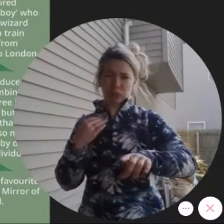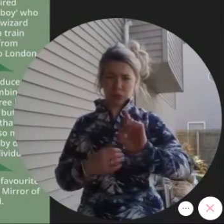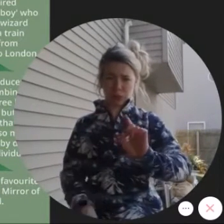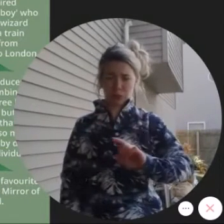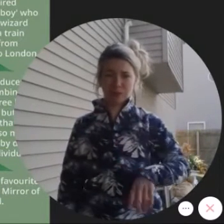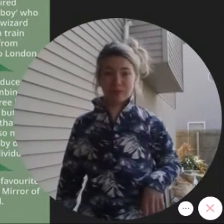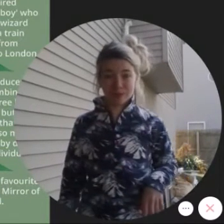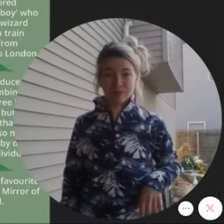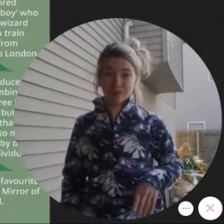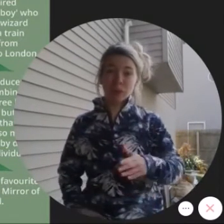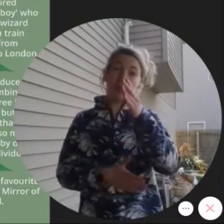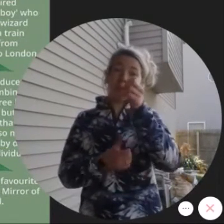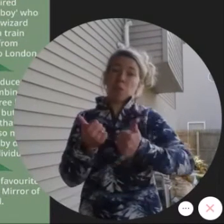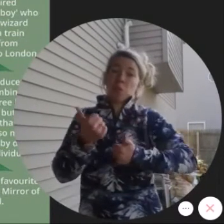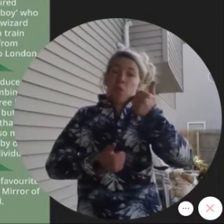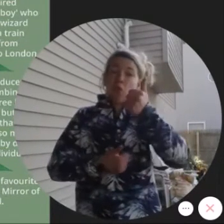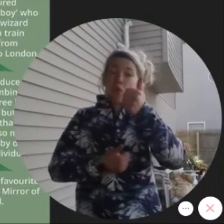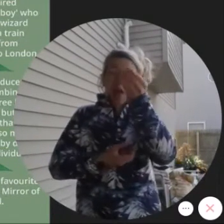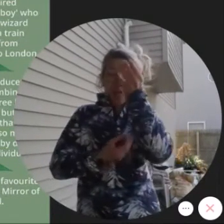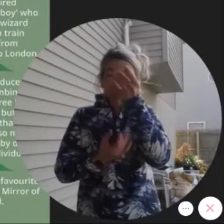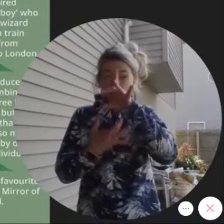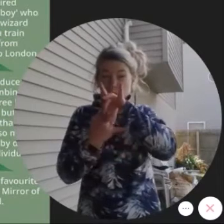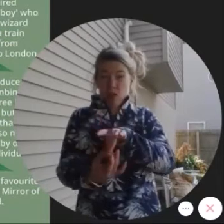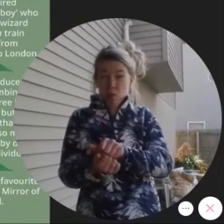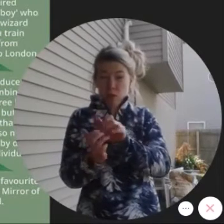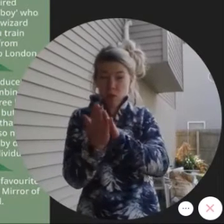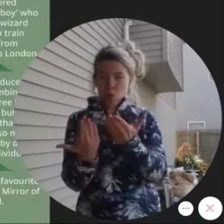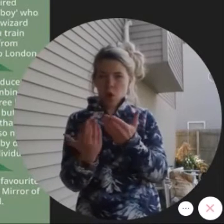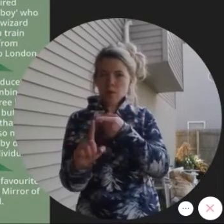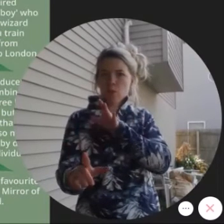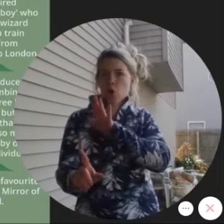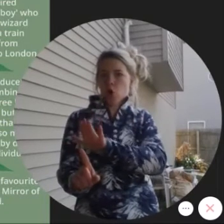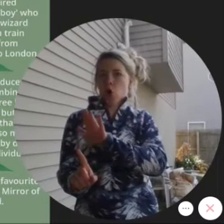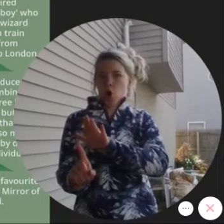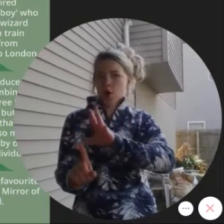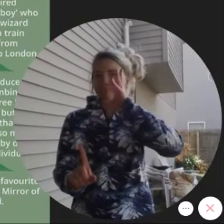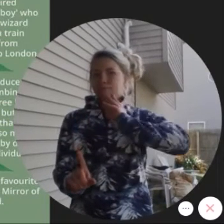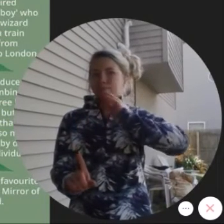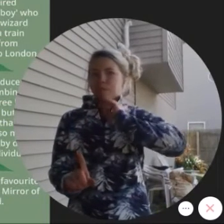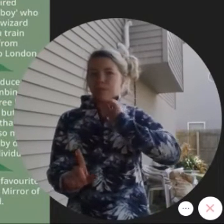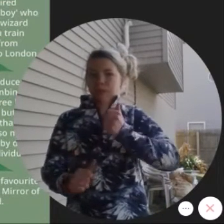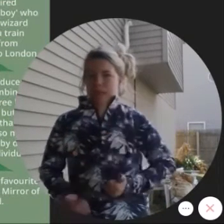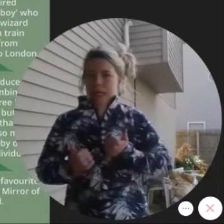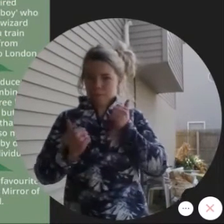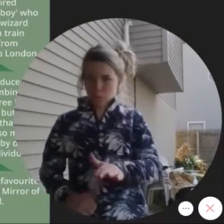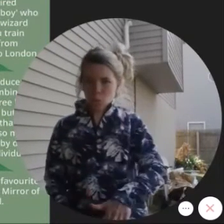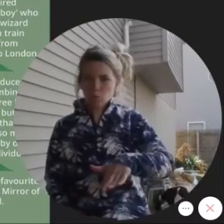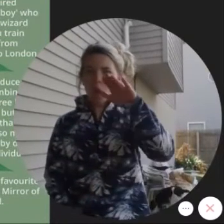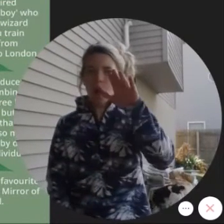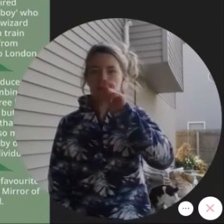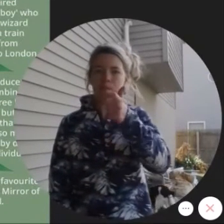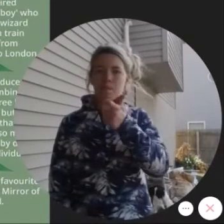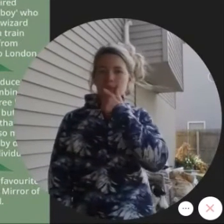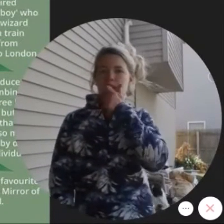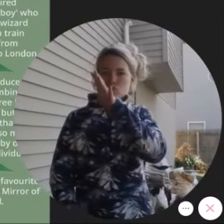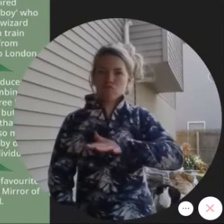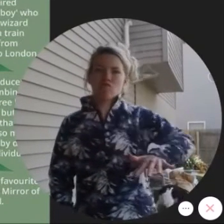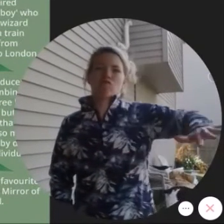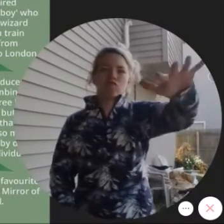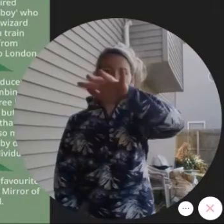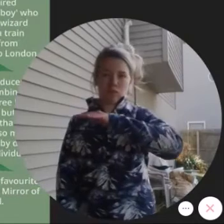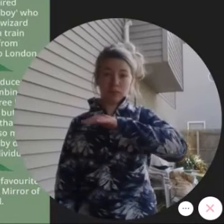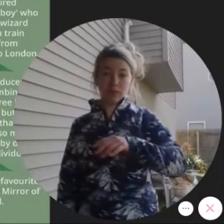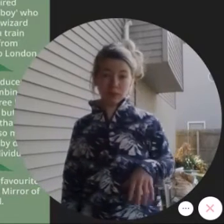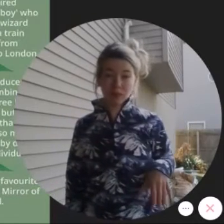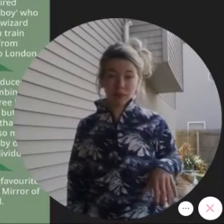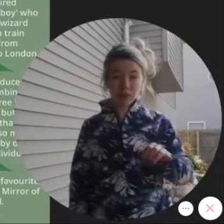realized that when she was on a train. Most of the information and experiences